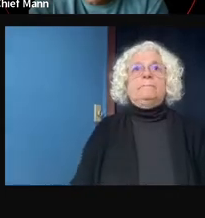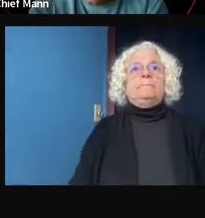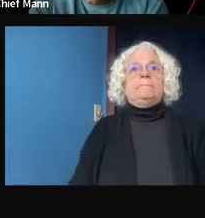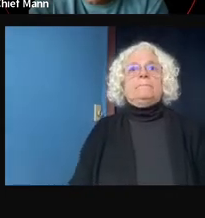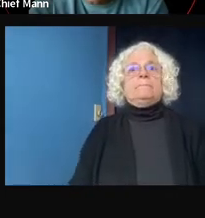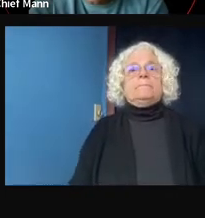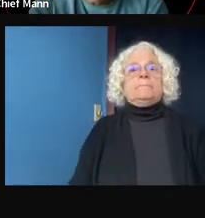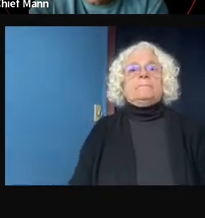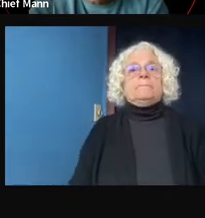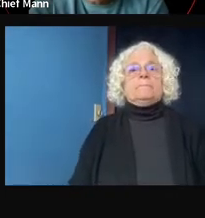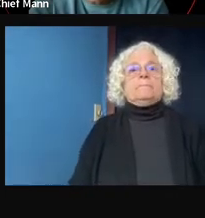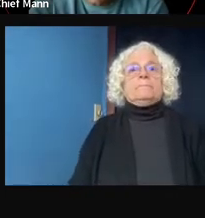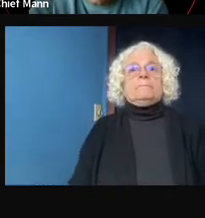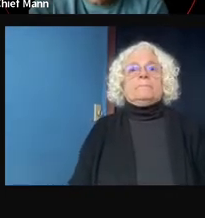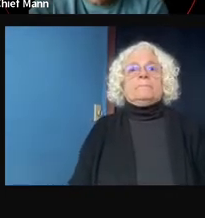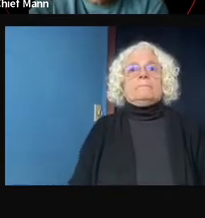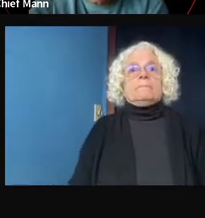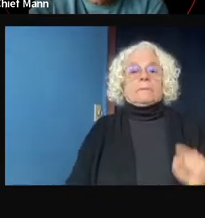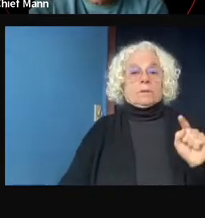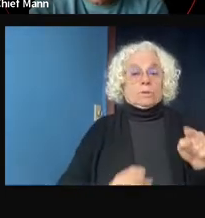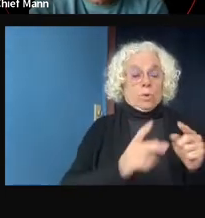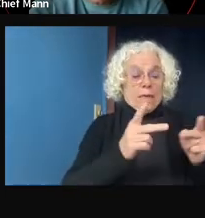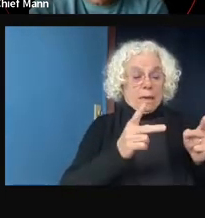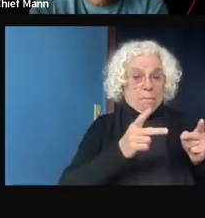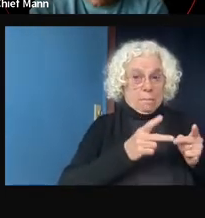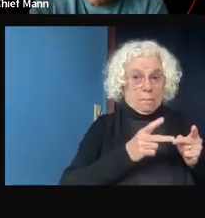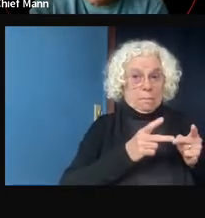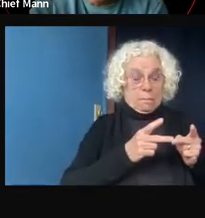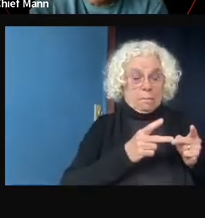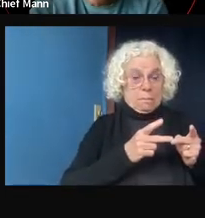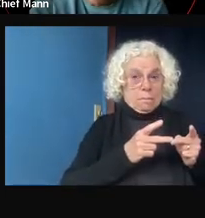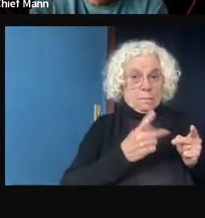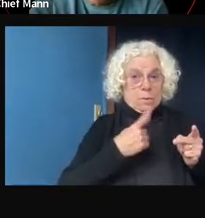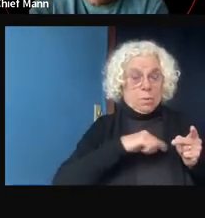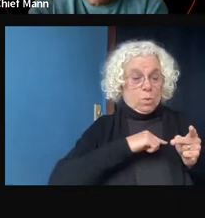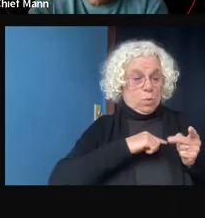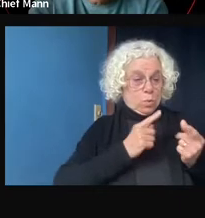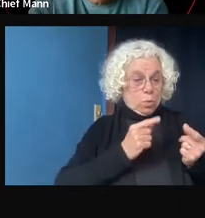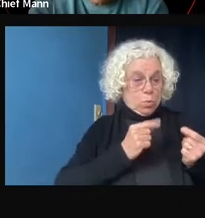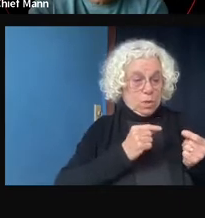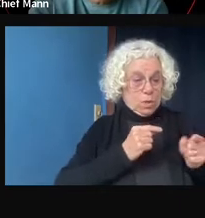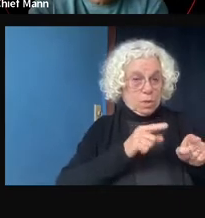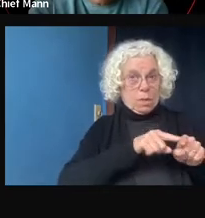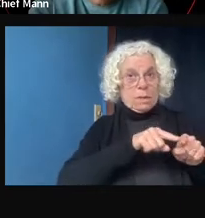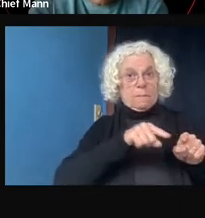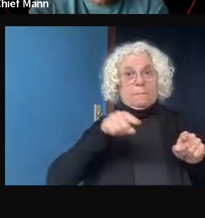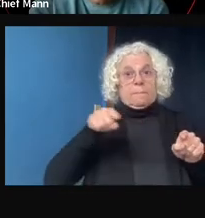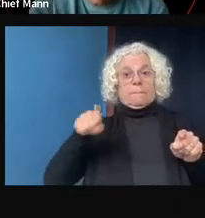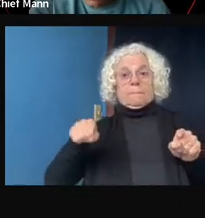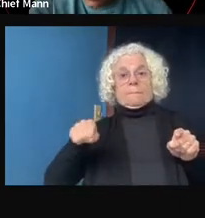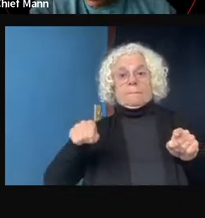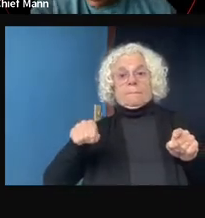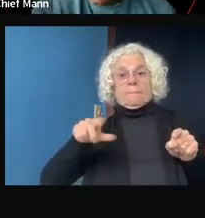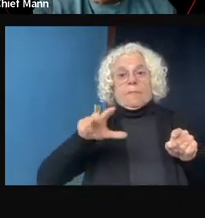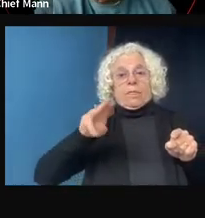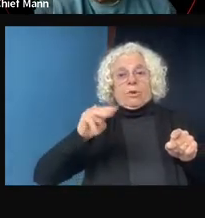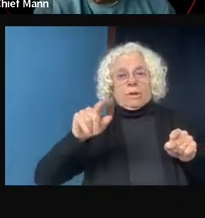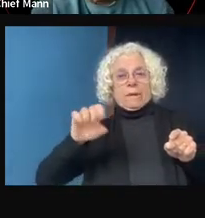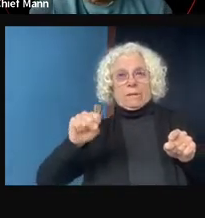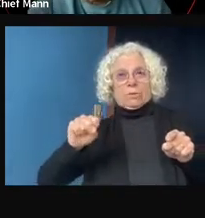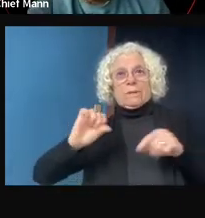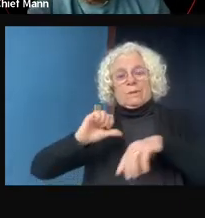core area of the Turtle Clan, we decided that we were going to create a garden. And we did a documentary with